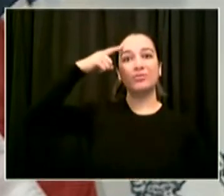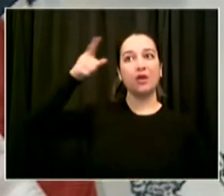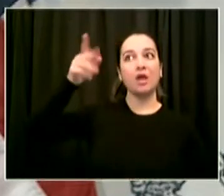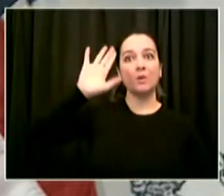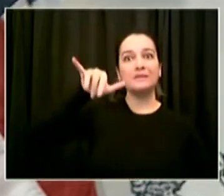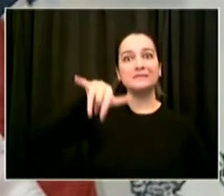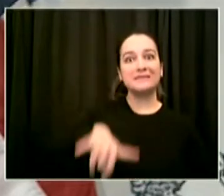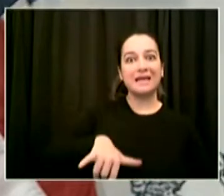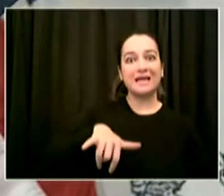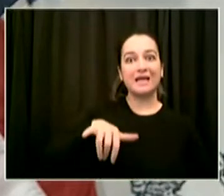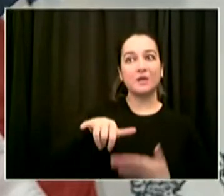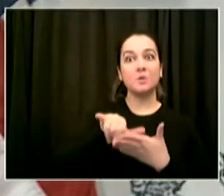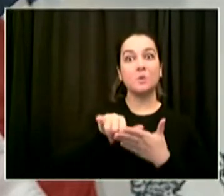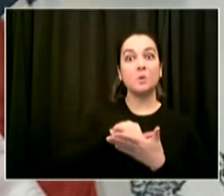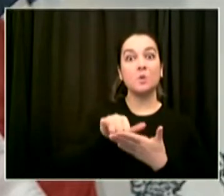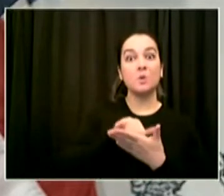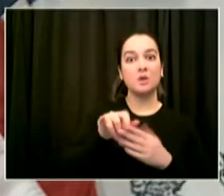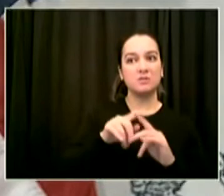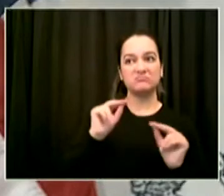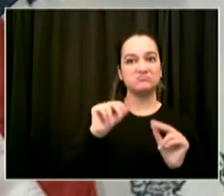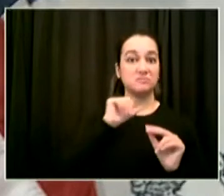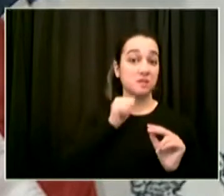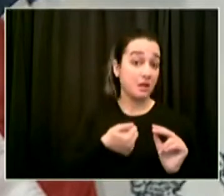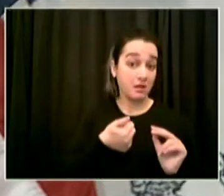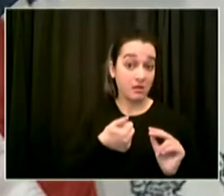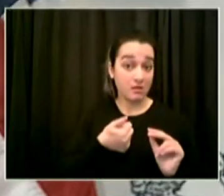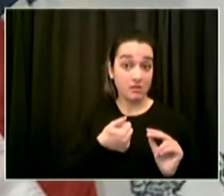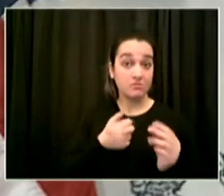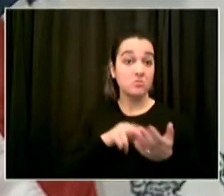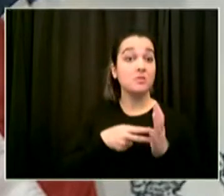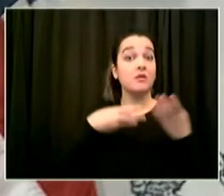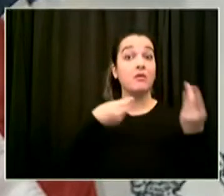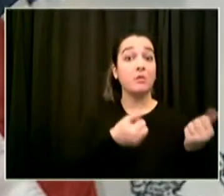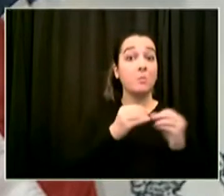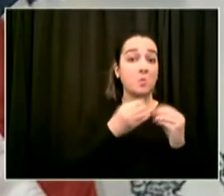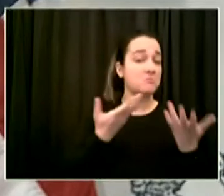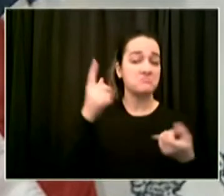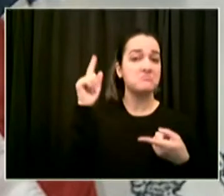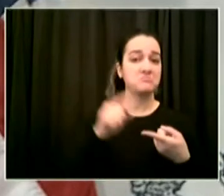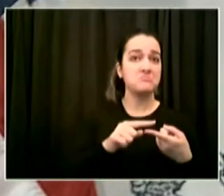is thankfully a lot smaller than what we originally thought it would be. Go ahead, Abu.